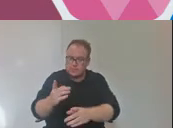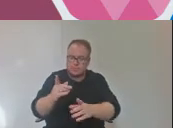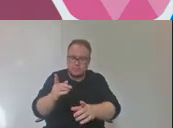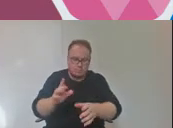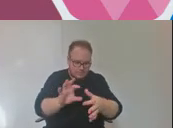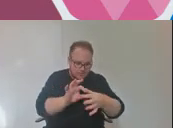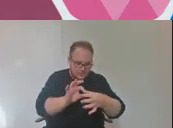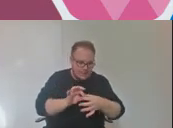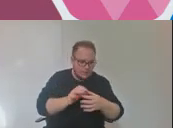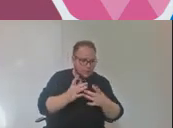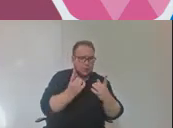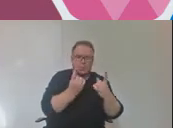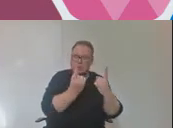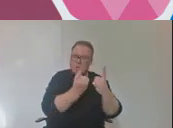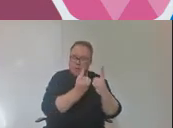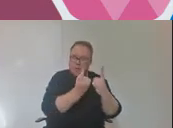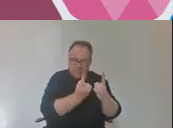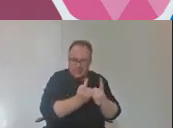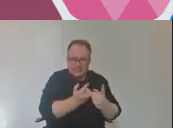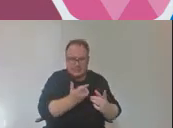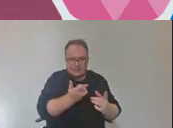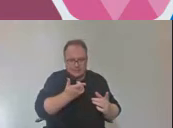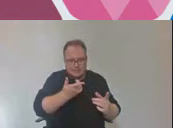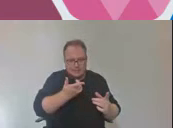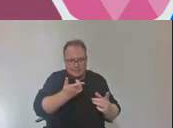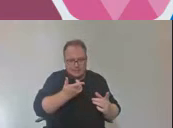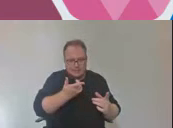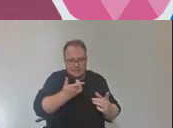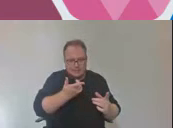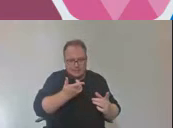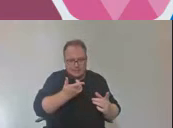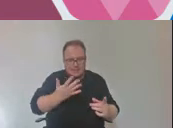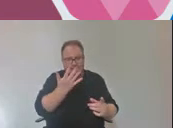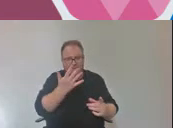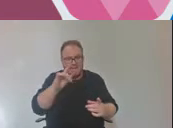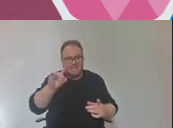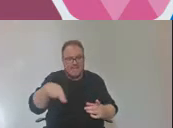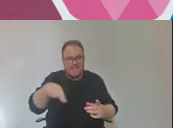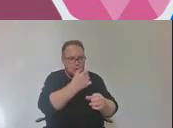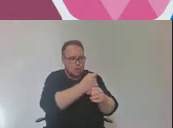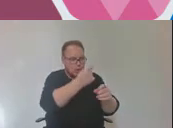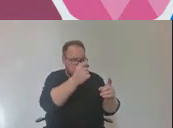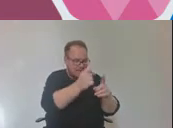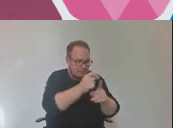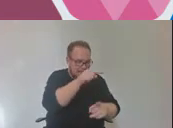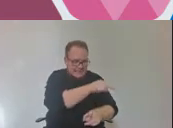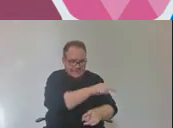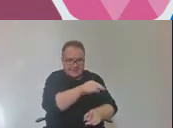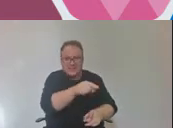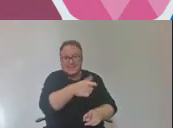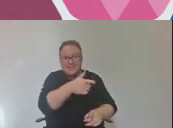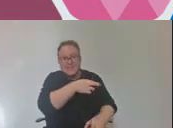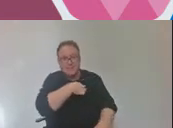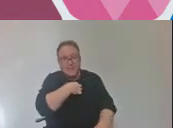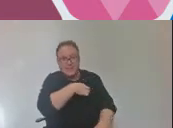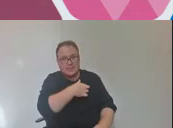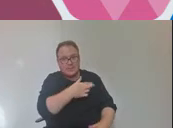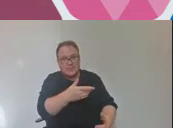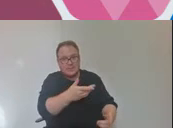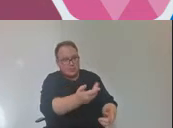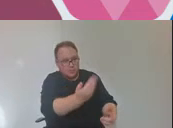things, one of which would be the extra 5,000 GPs that were promised. I think it's in the